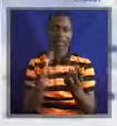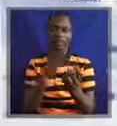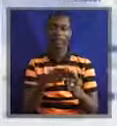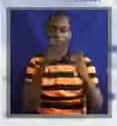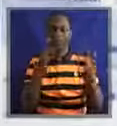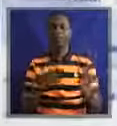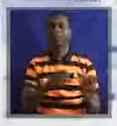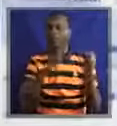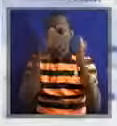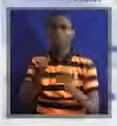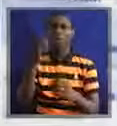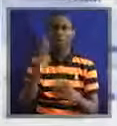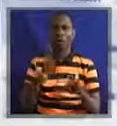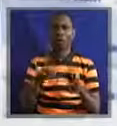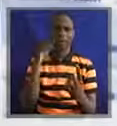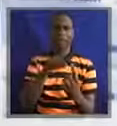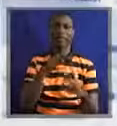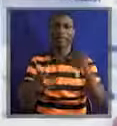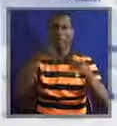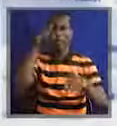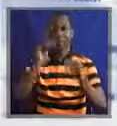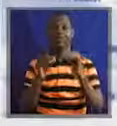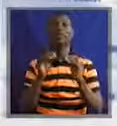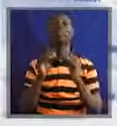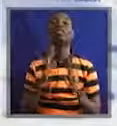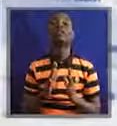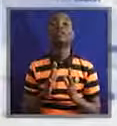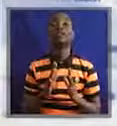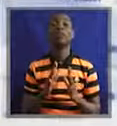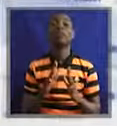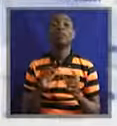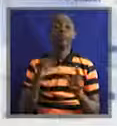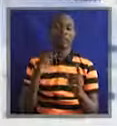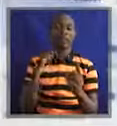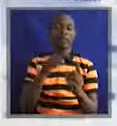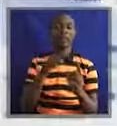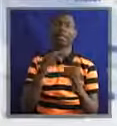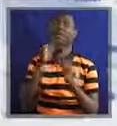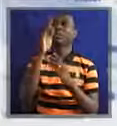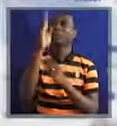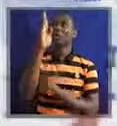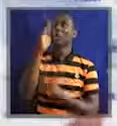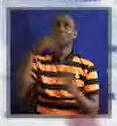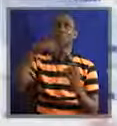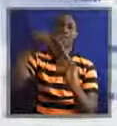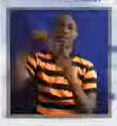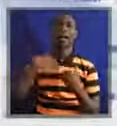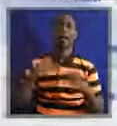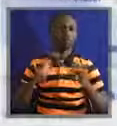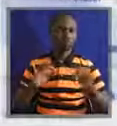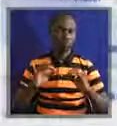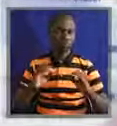so so na or ye sorcerer. Now, only your ministry. Now, the entire and crop forecast was a great power of God,